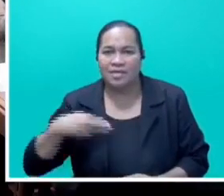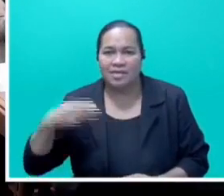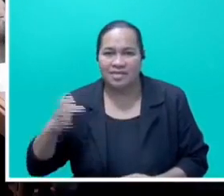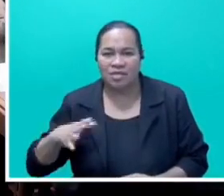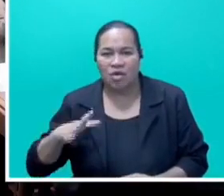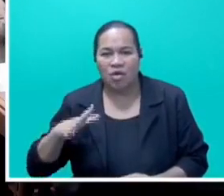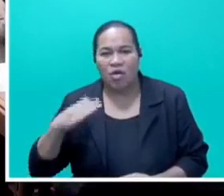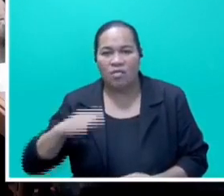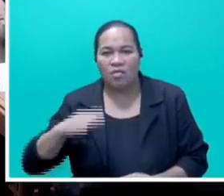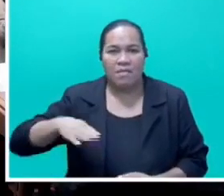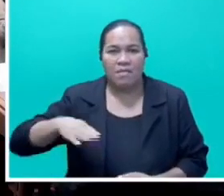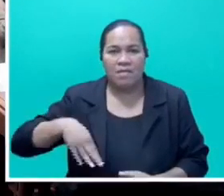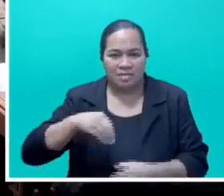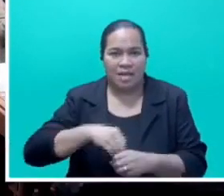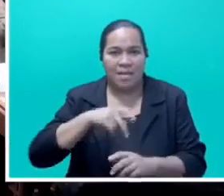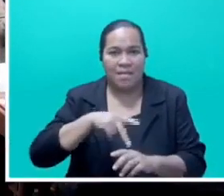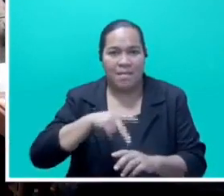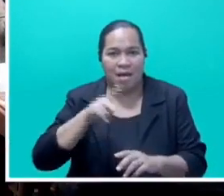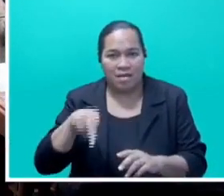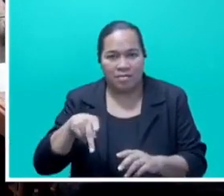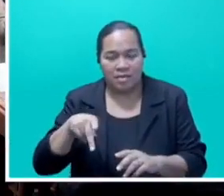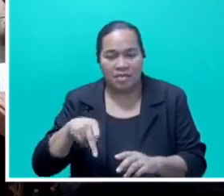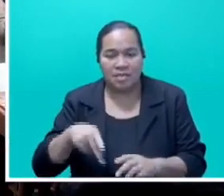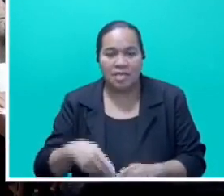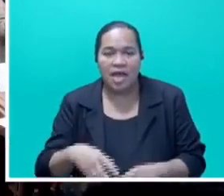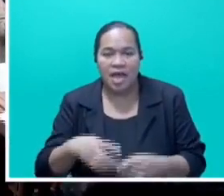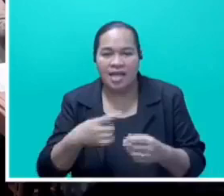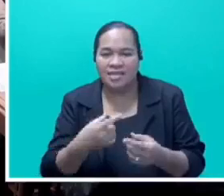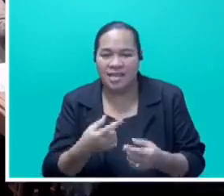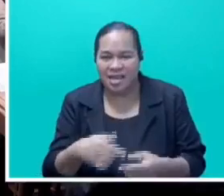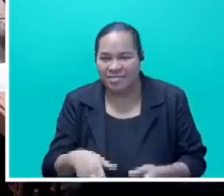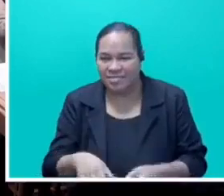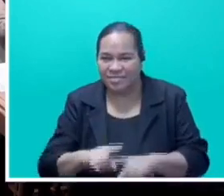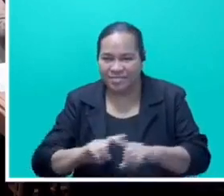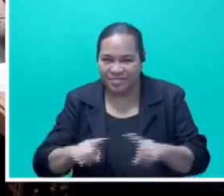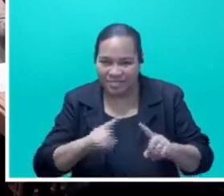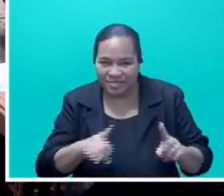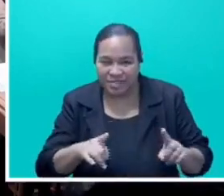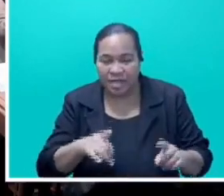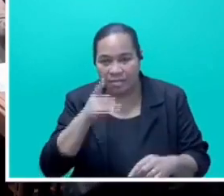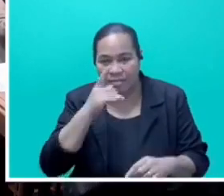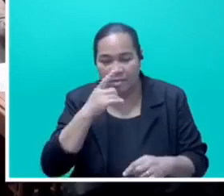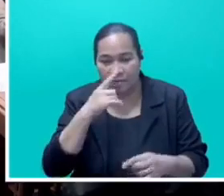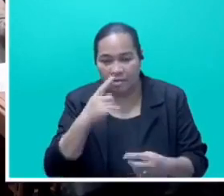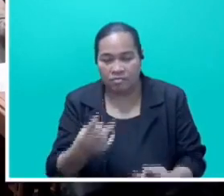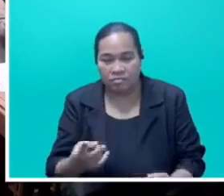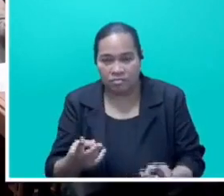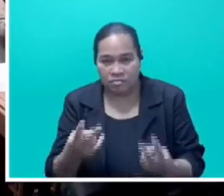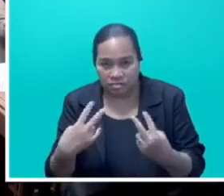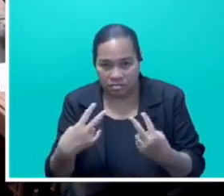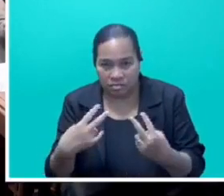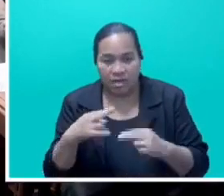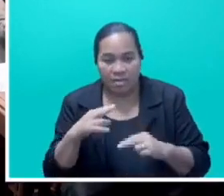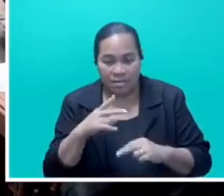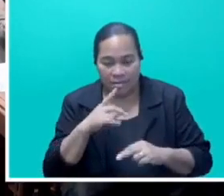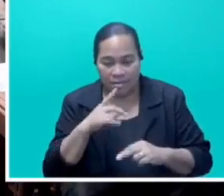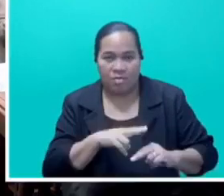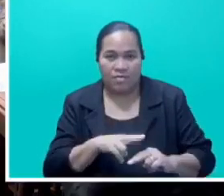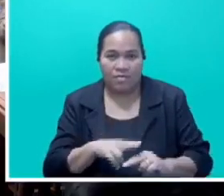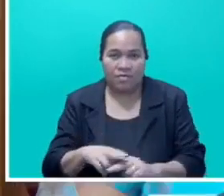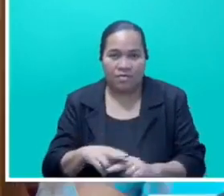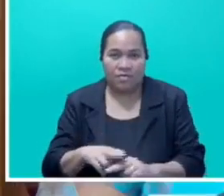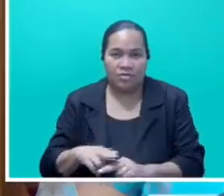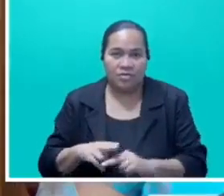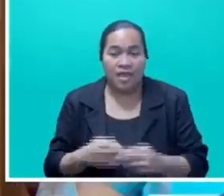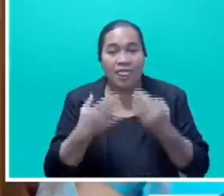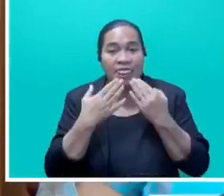of Parliament, distinguished guests, and our citizenry, the people of Fiji. Thank